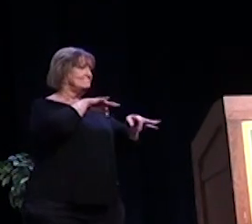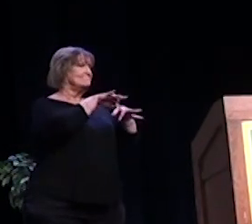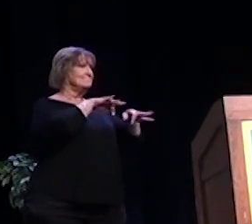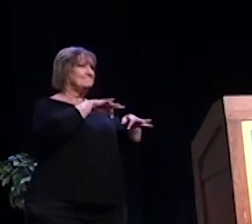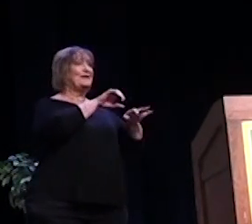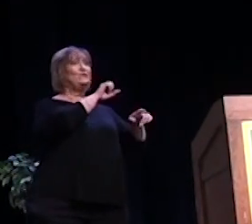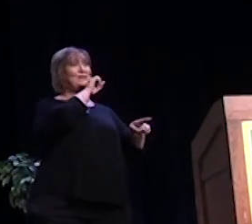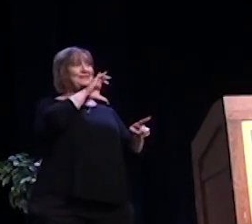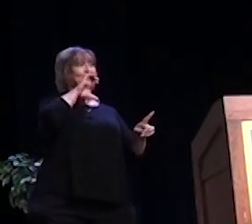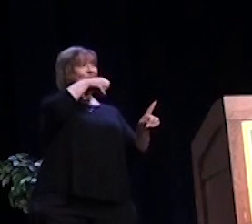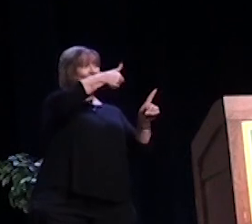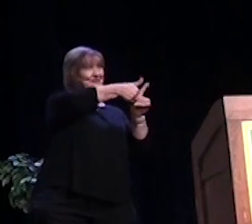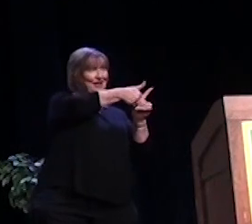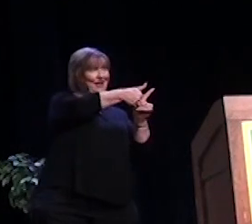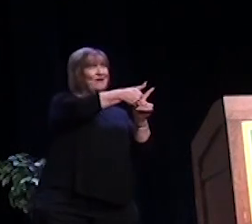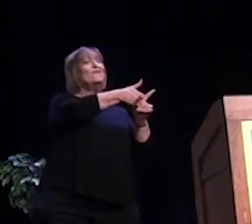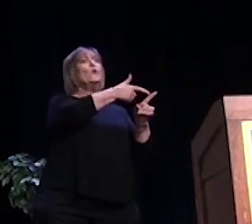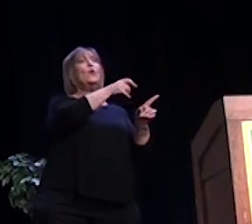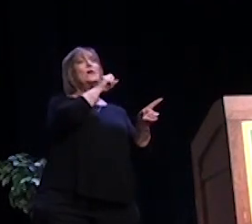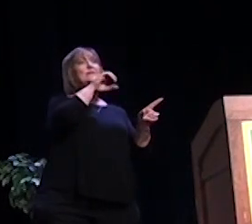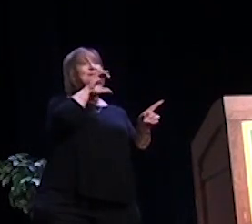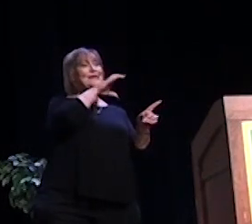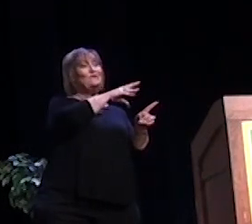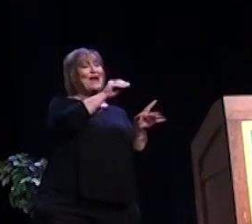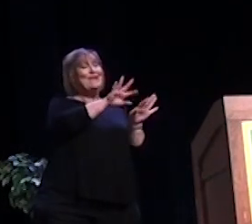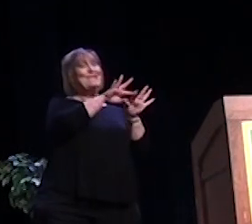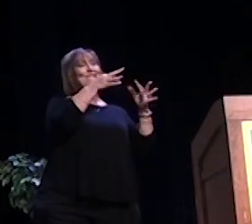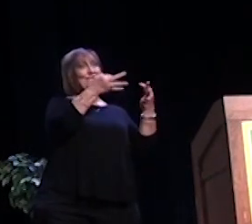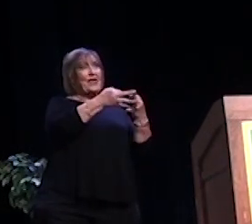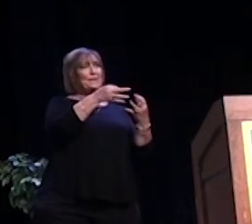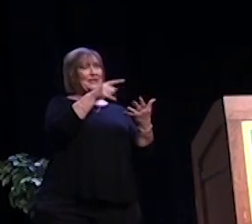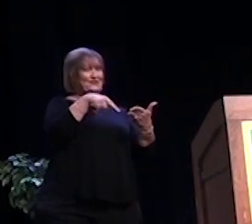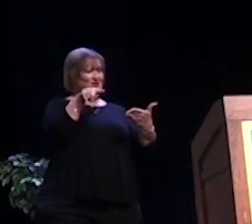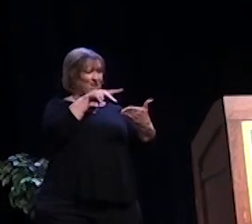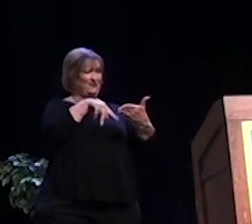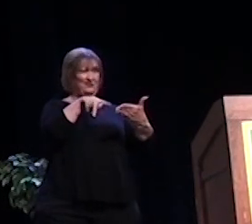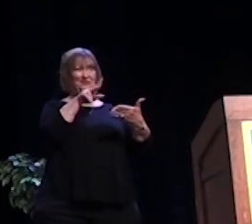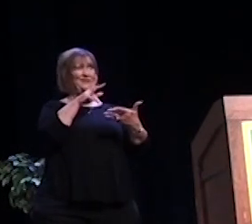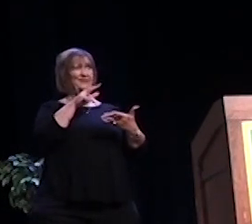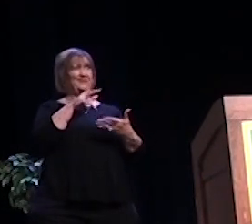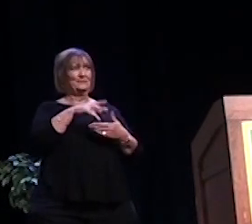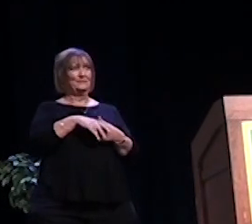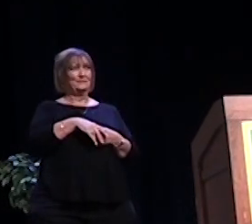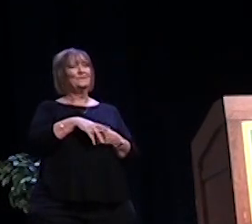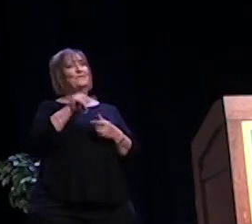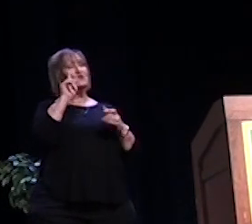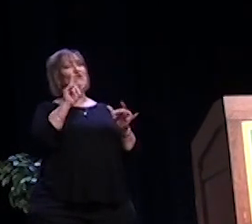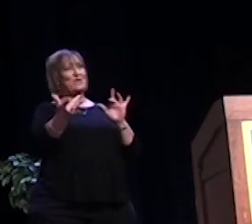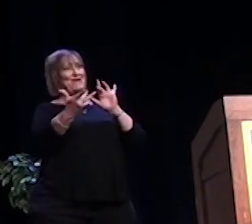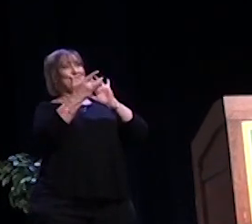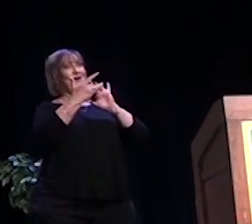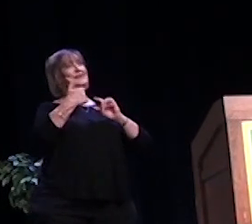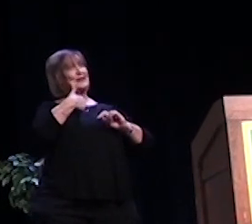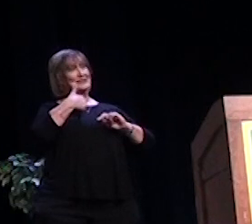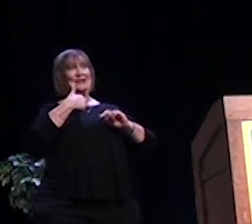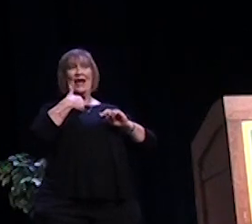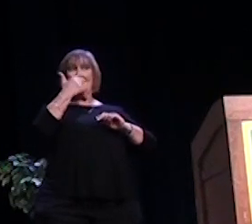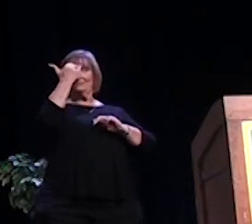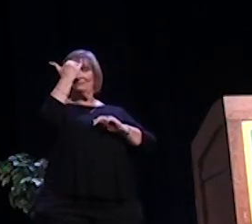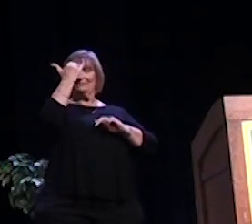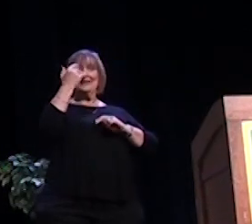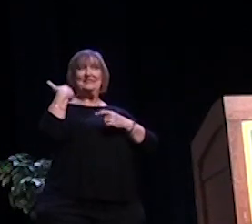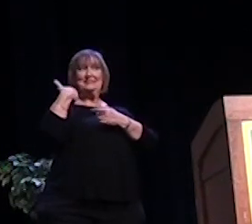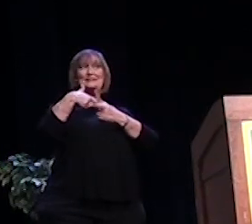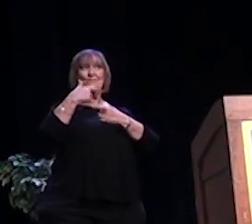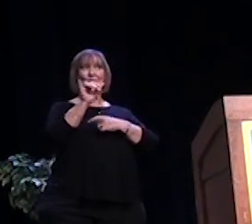seniors, families, anyone you come into contact, se olviden de hablar en español también, porque es